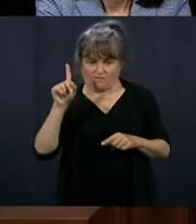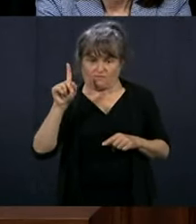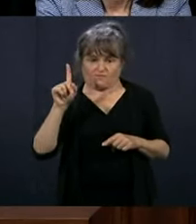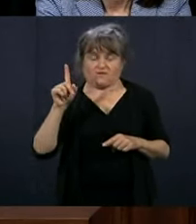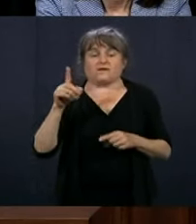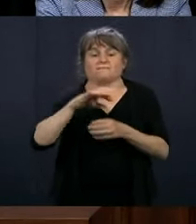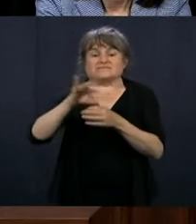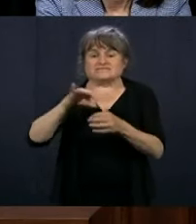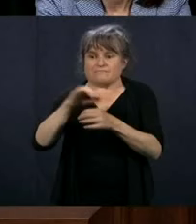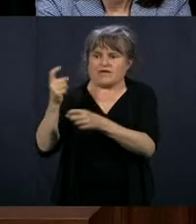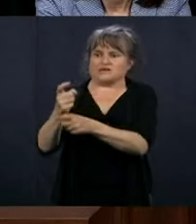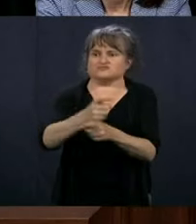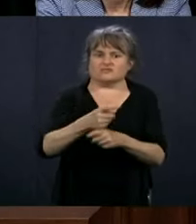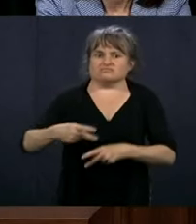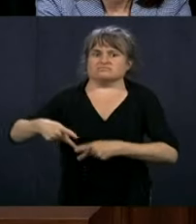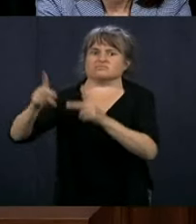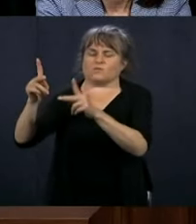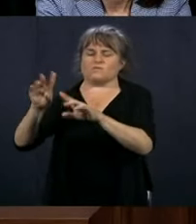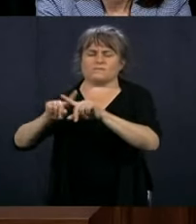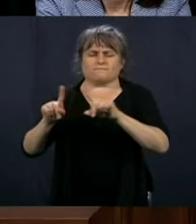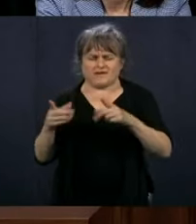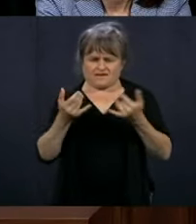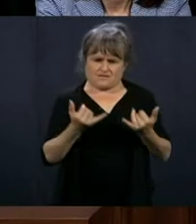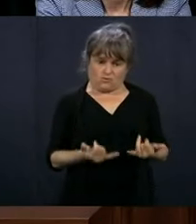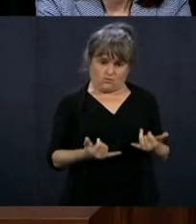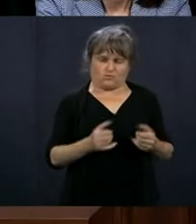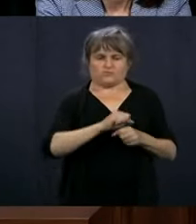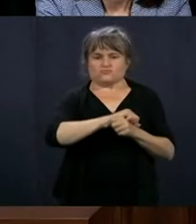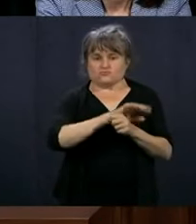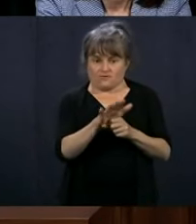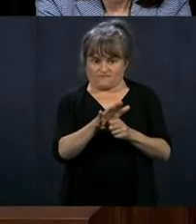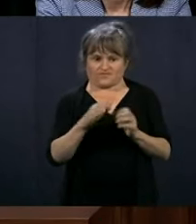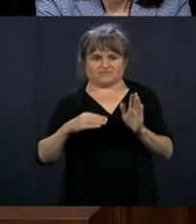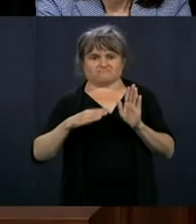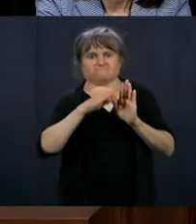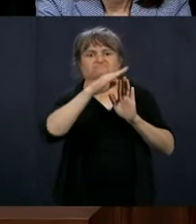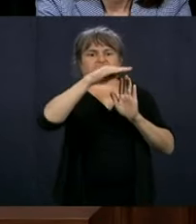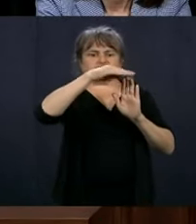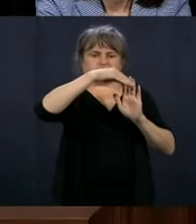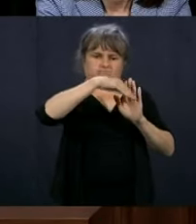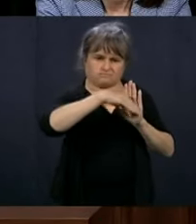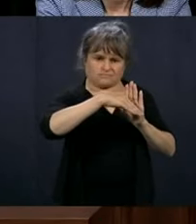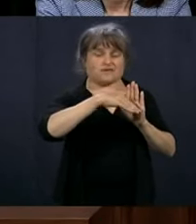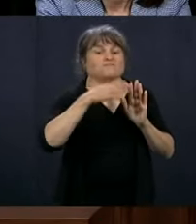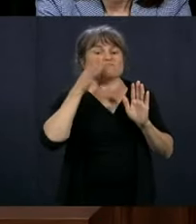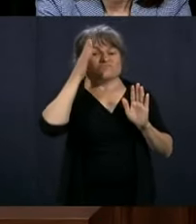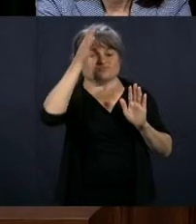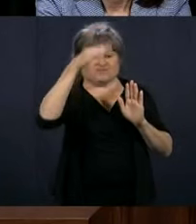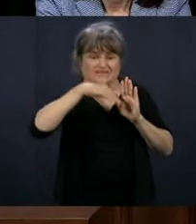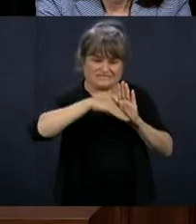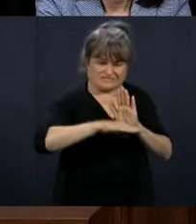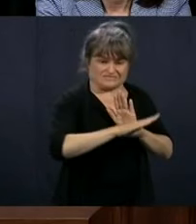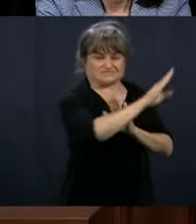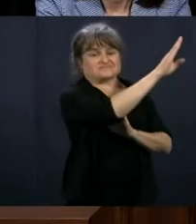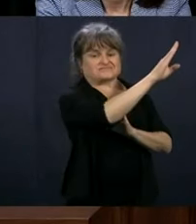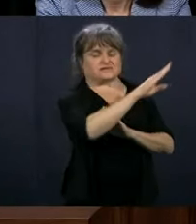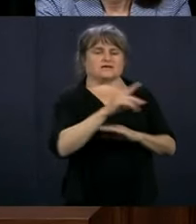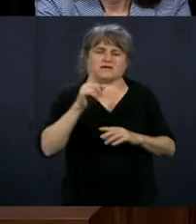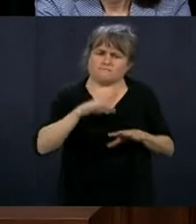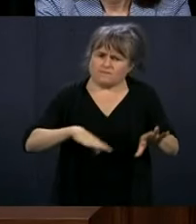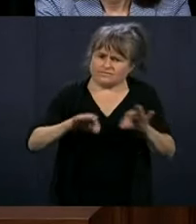been taken for the second wave as far as the protective equipment is concerned? Are there any reserves being made right now? How is that